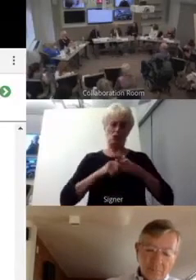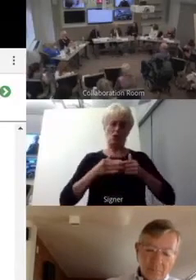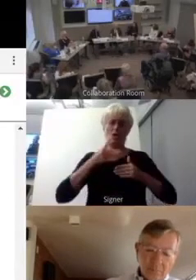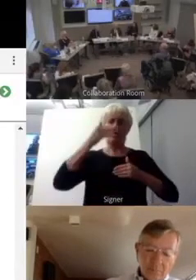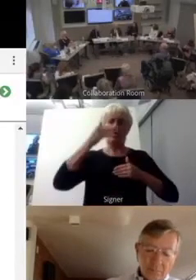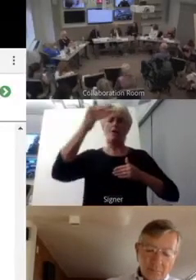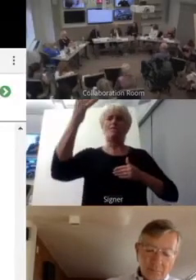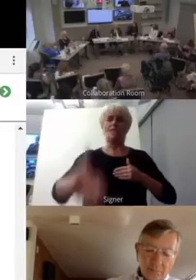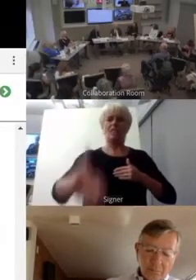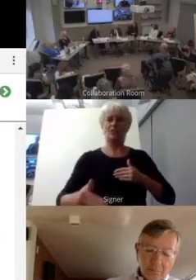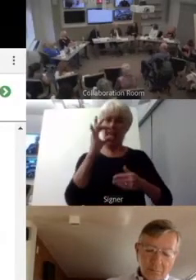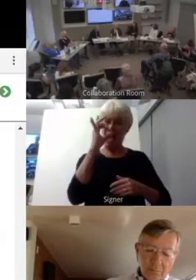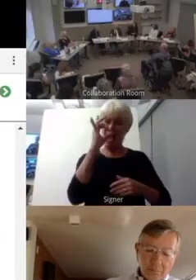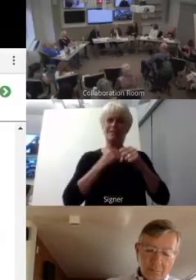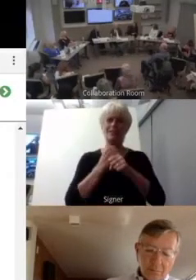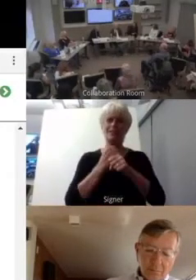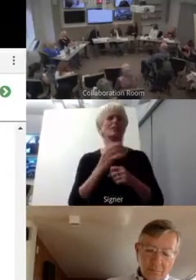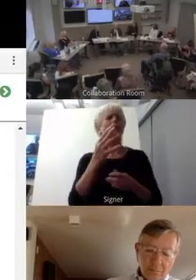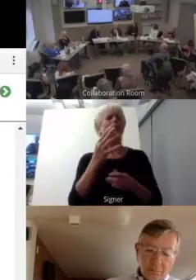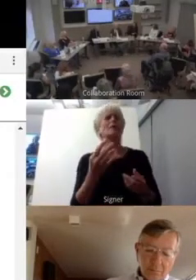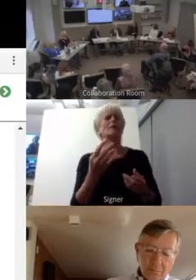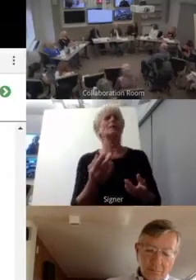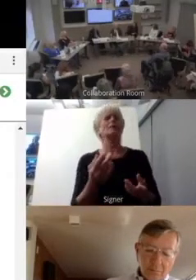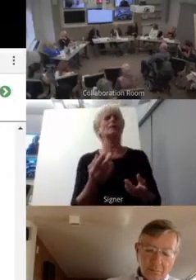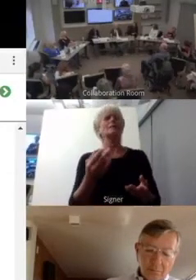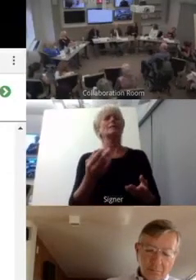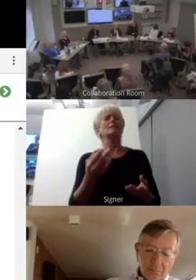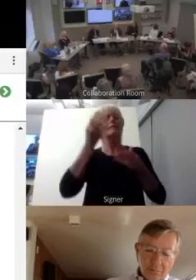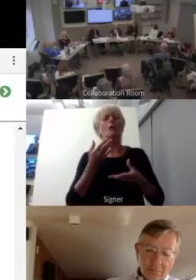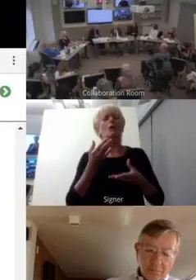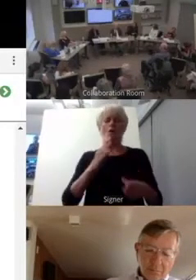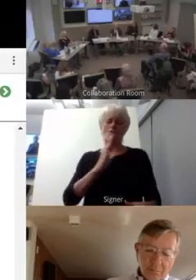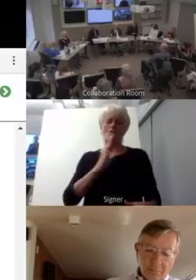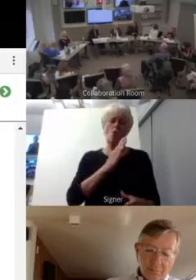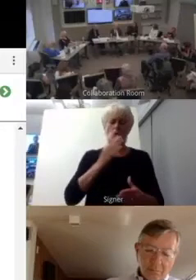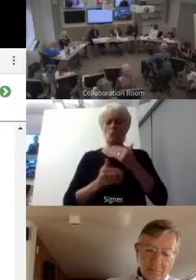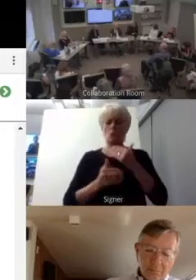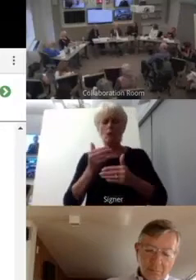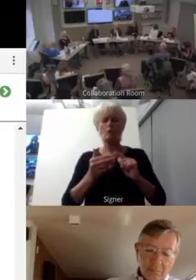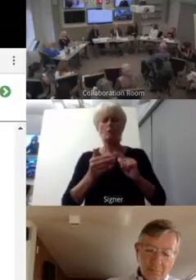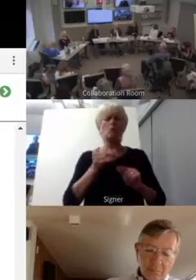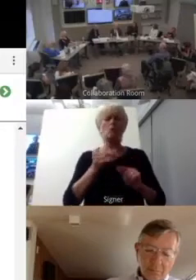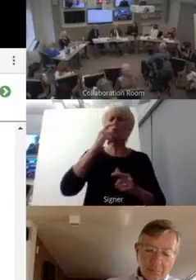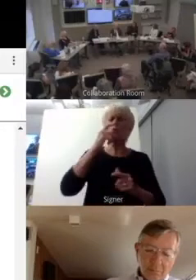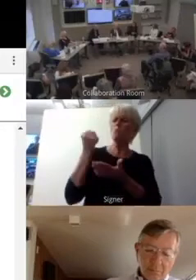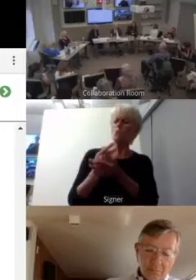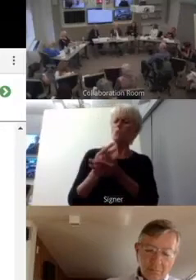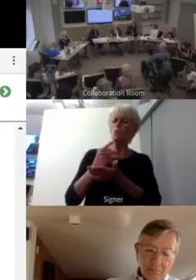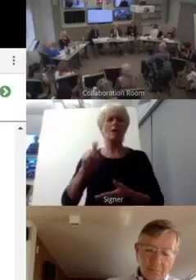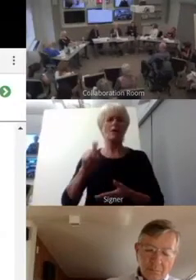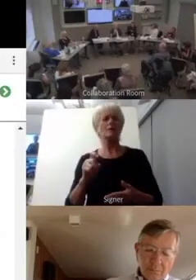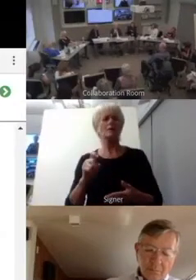us the formal process, who has to approve it, and then tell us how you went about it and what took 8 years.